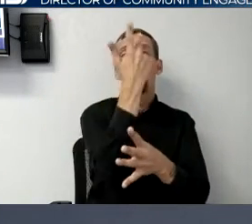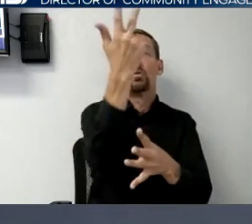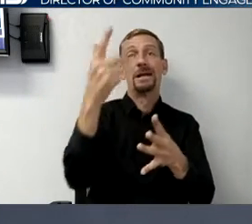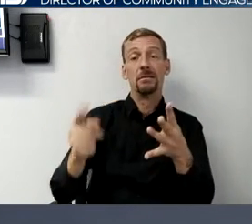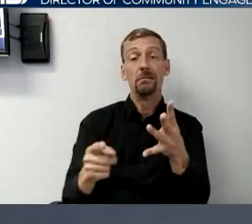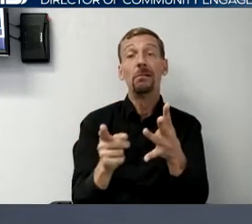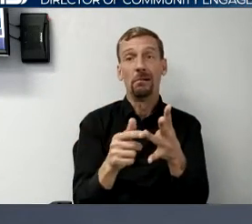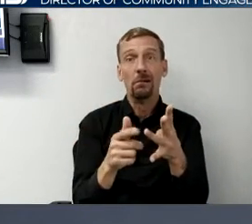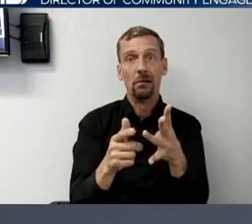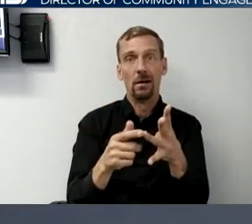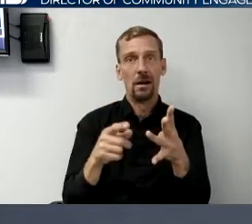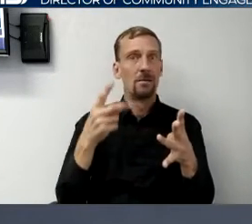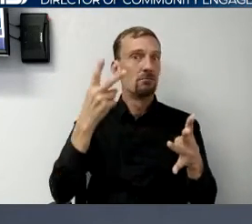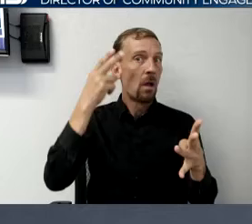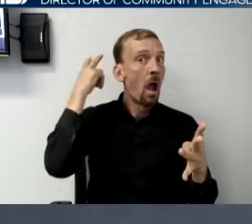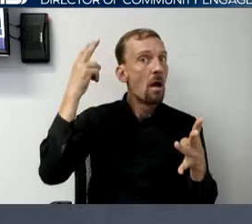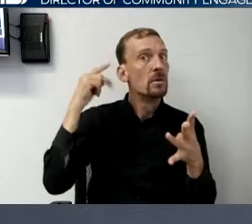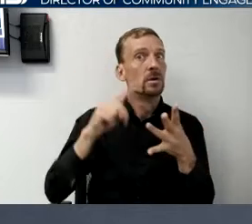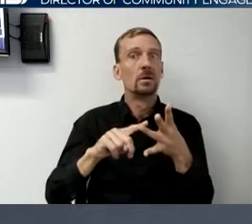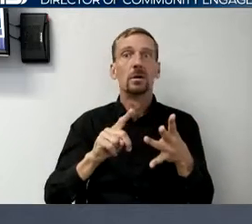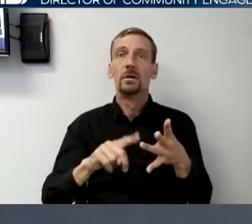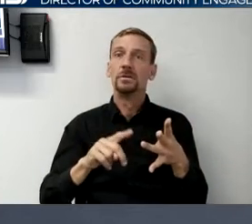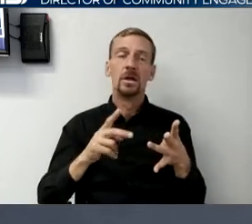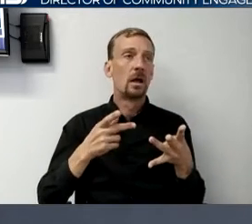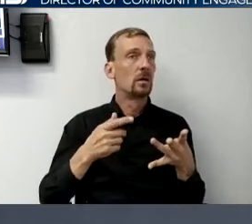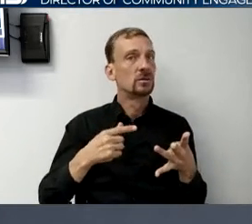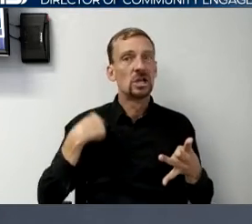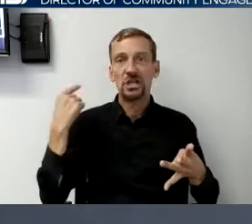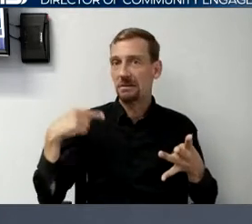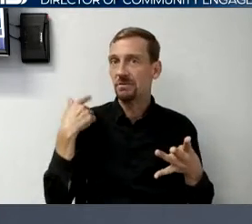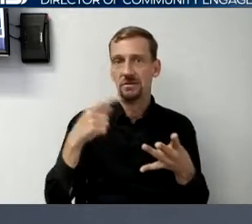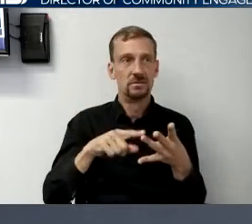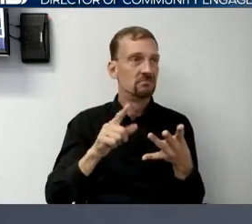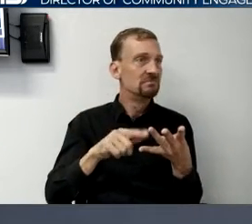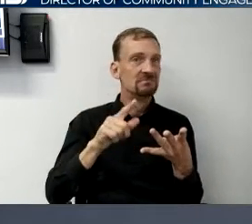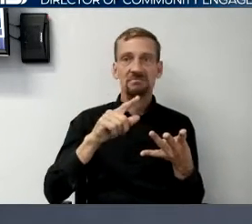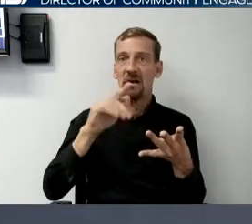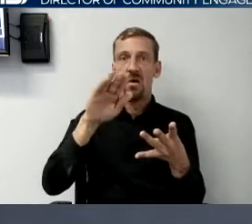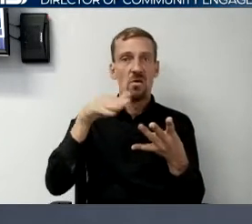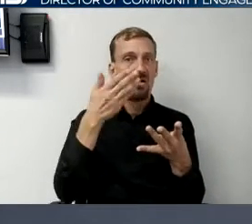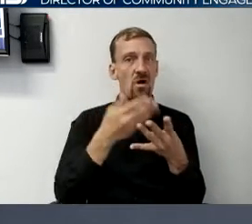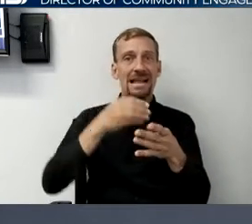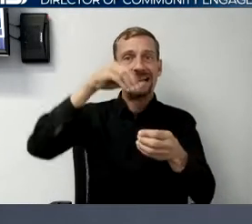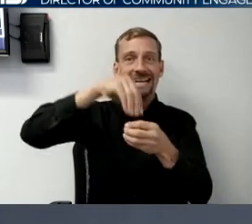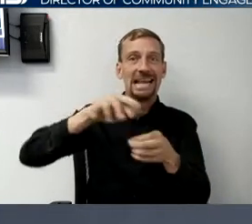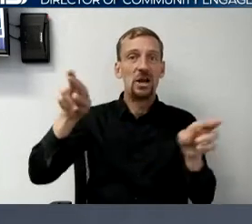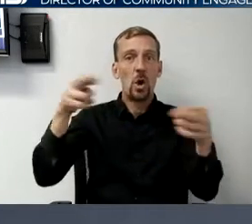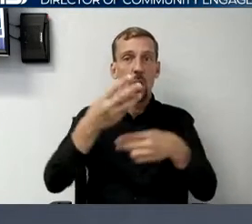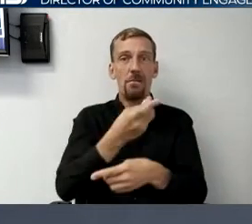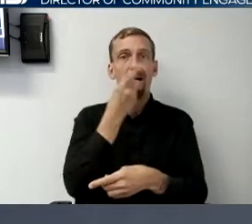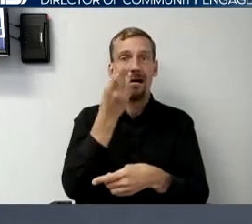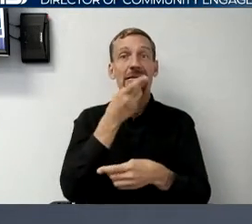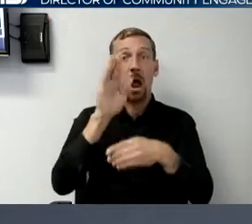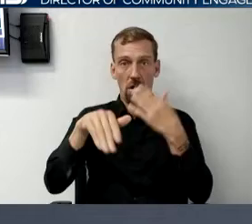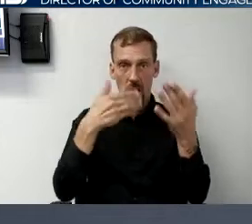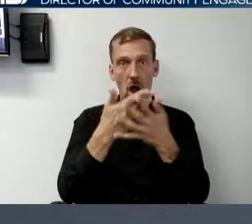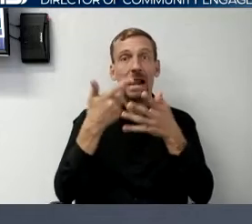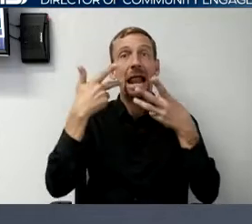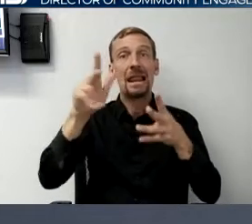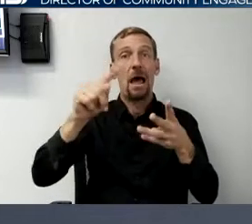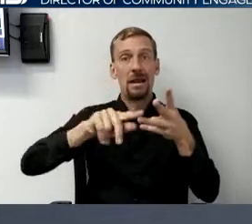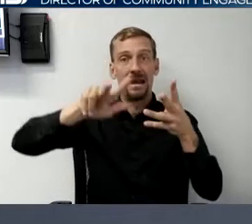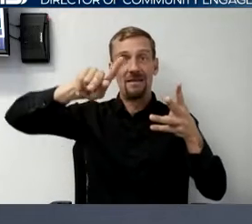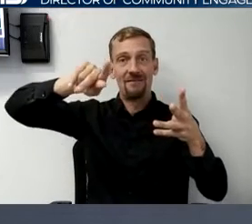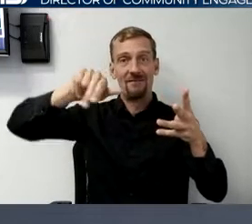allowed barbershops, salons, gymnasiums, in-room dining, all of that was allowed in